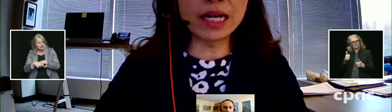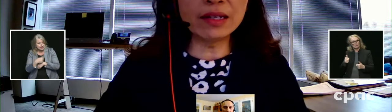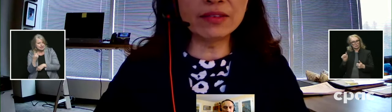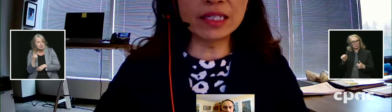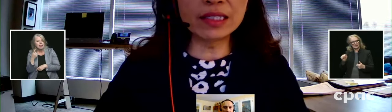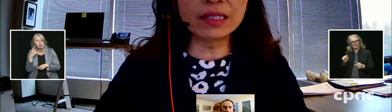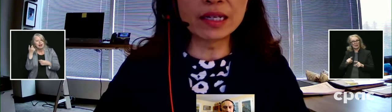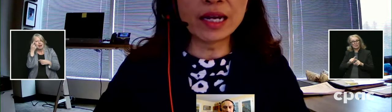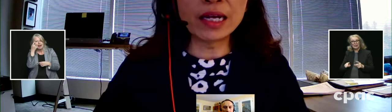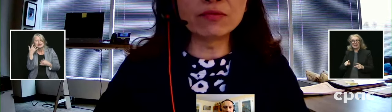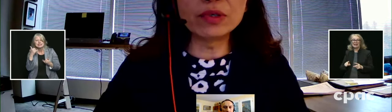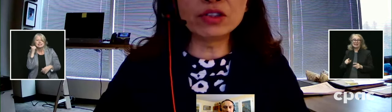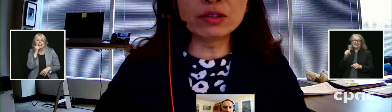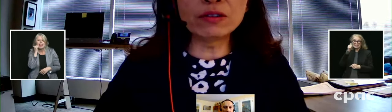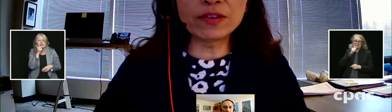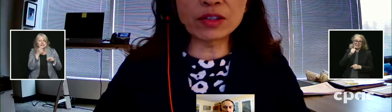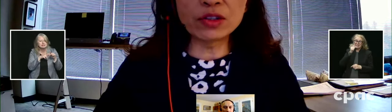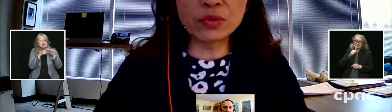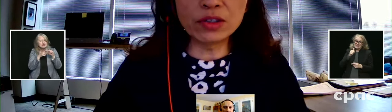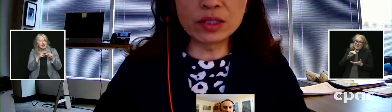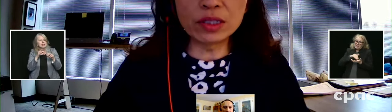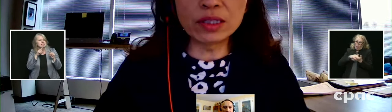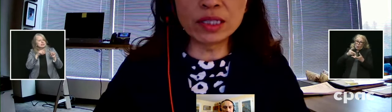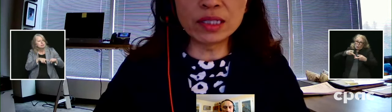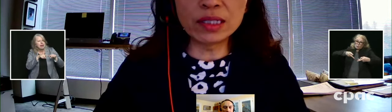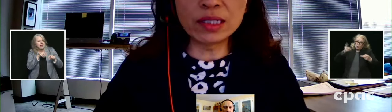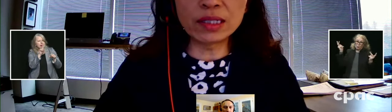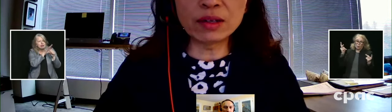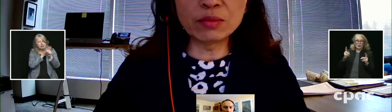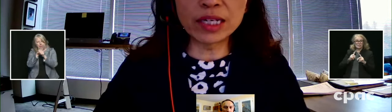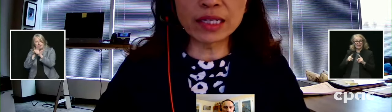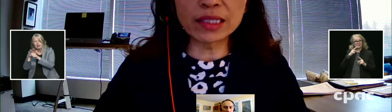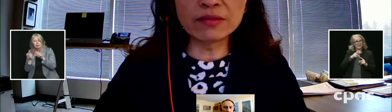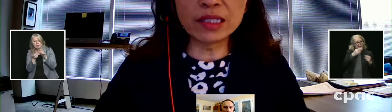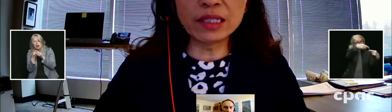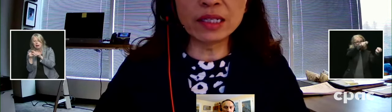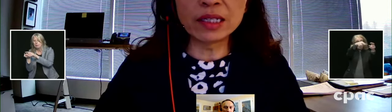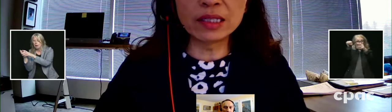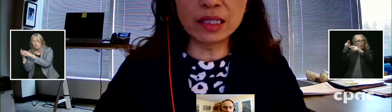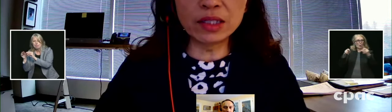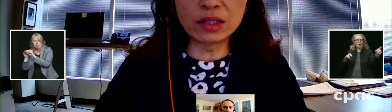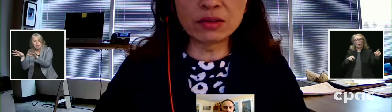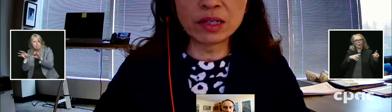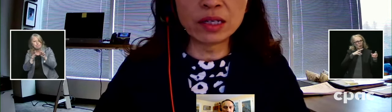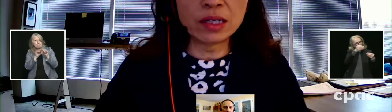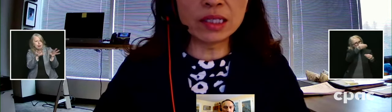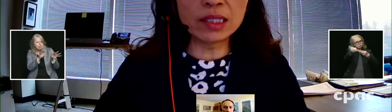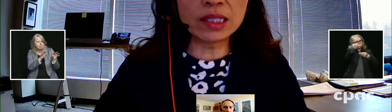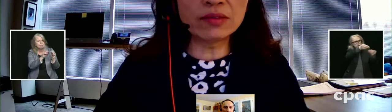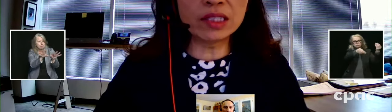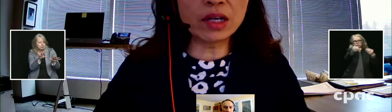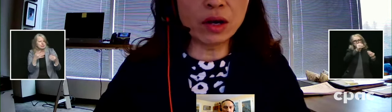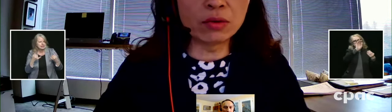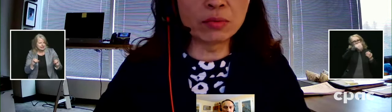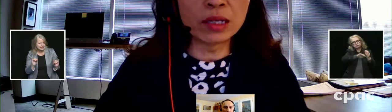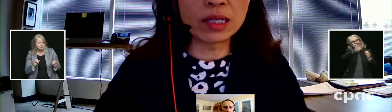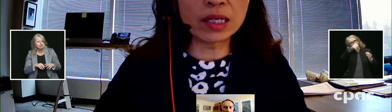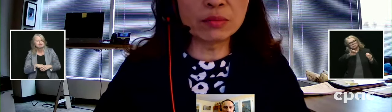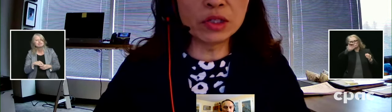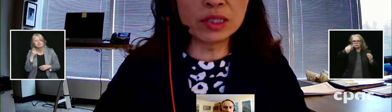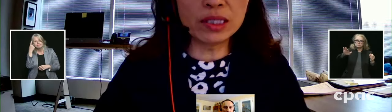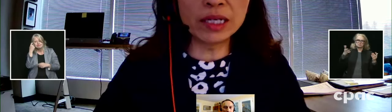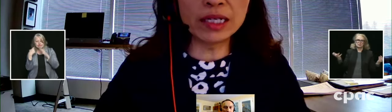still elevated and regional fluctuations in disease and outbreak activity continue. This gives us hope